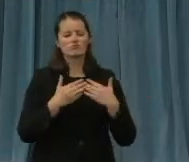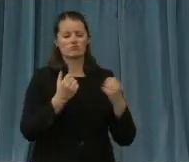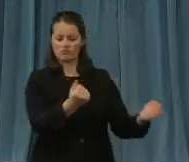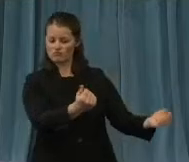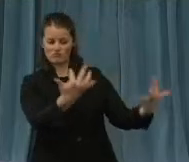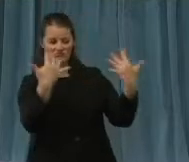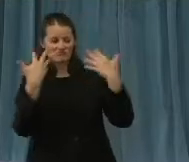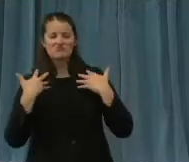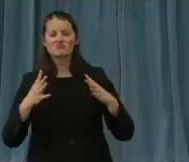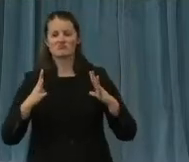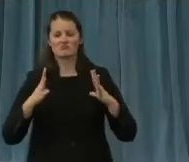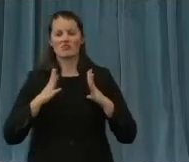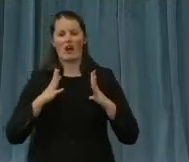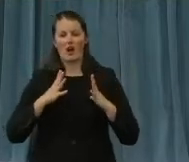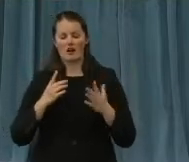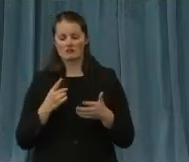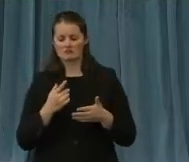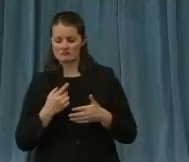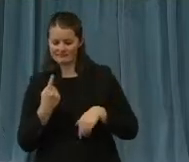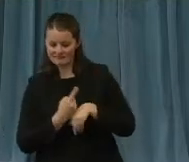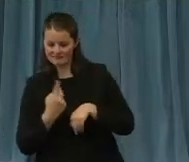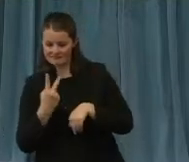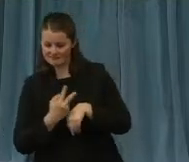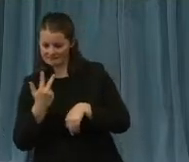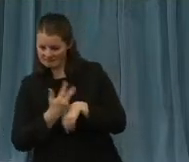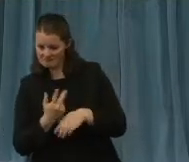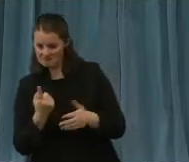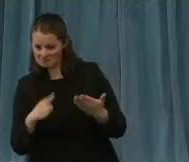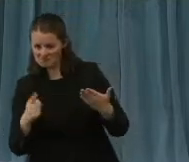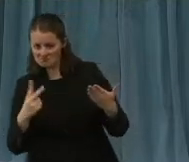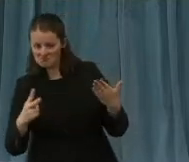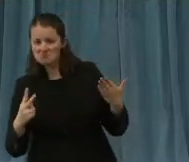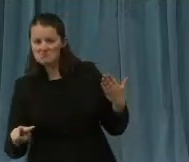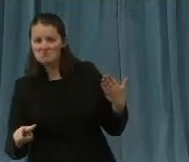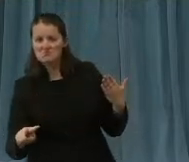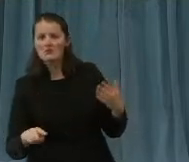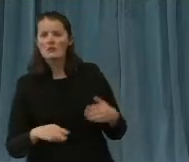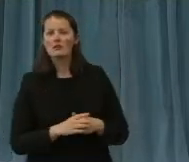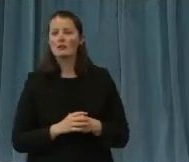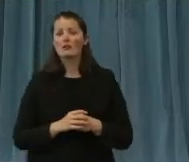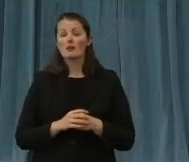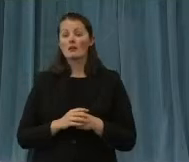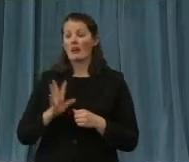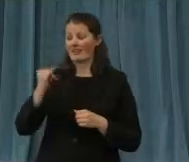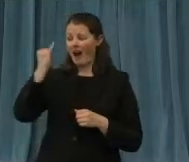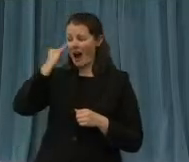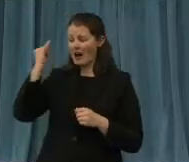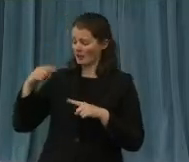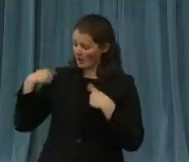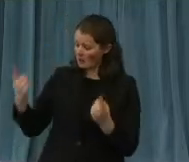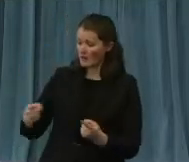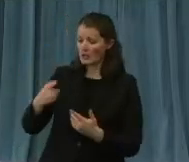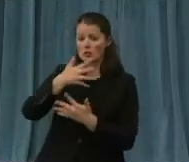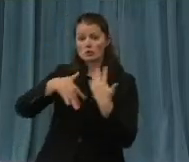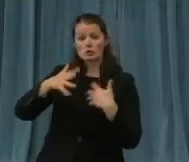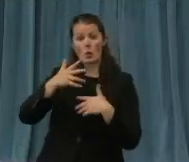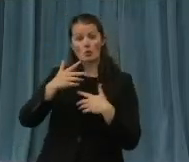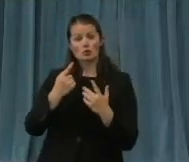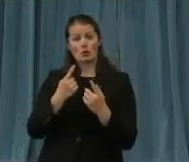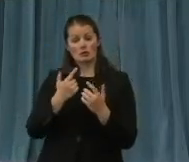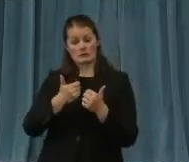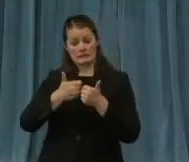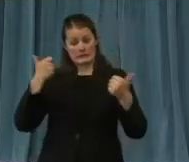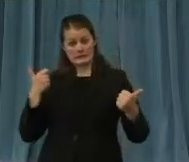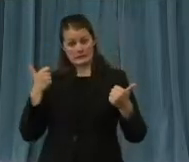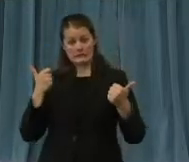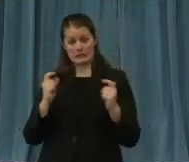weeks. The social distancing flattened that curve. It did exactly what we were hoping it would do, and that